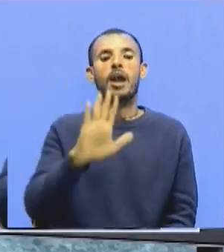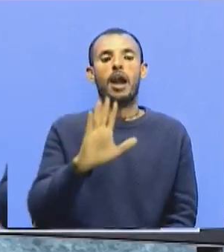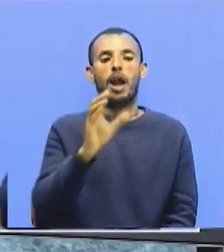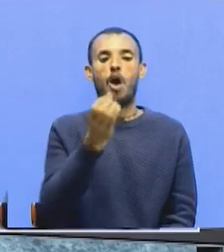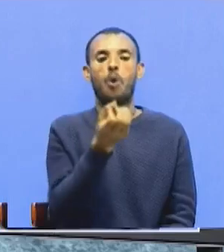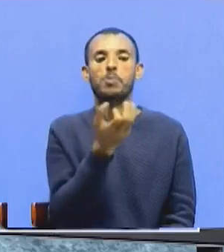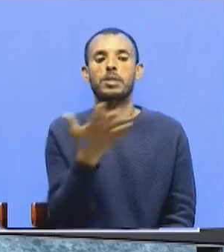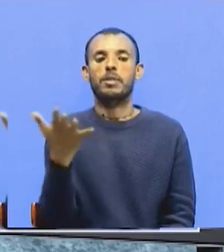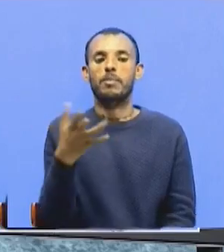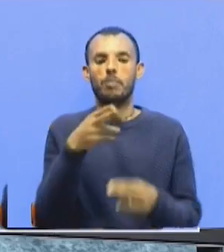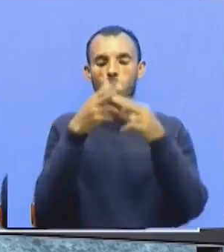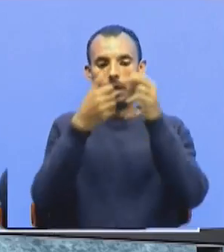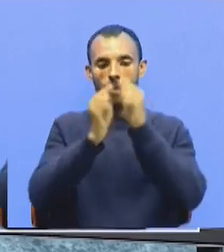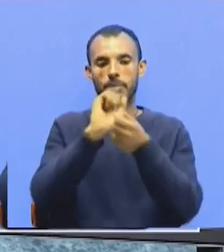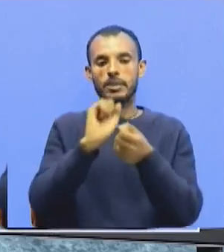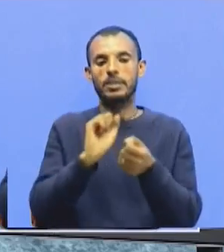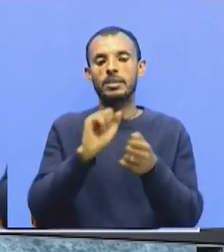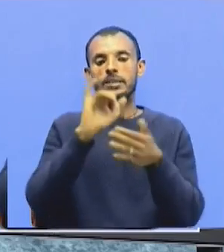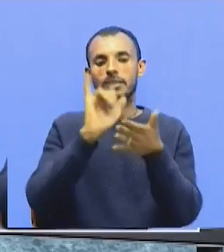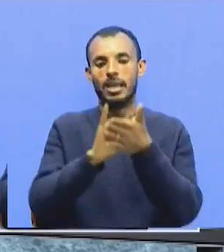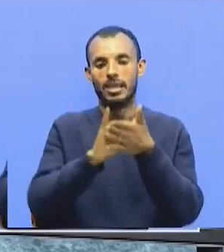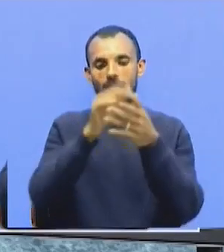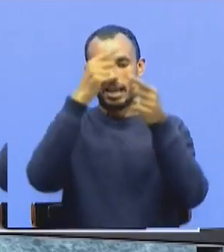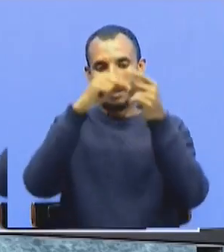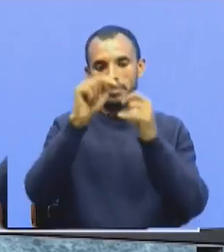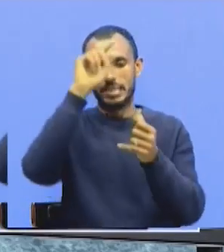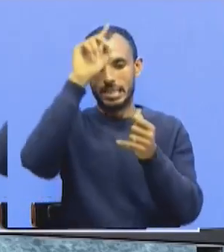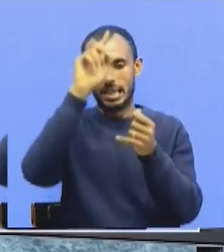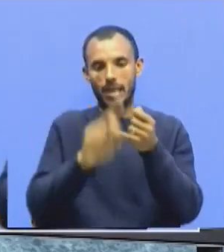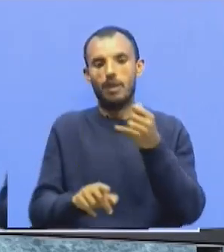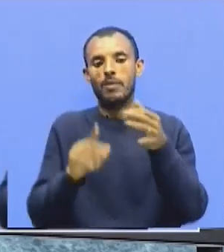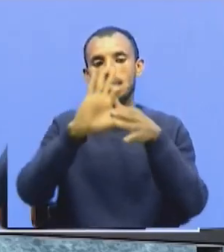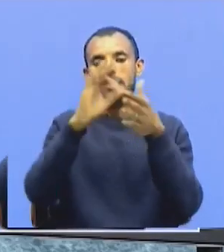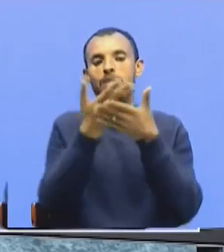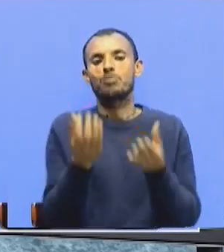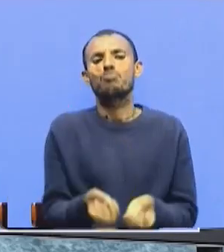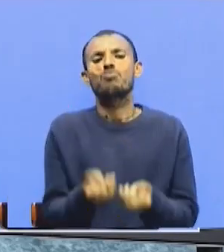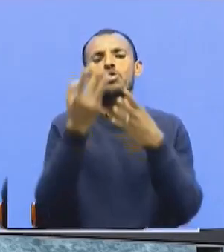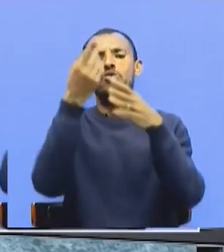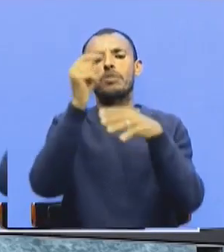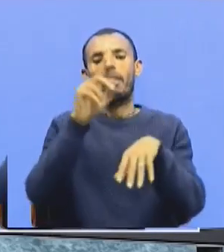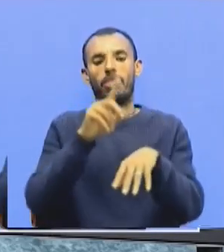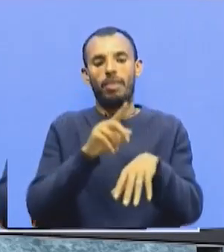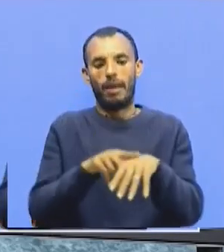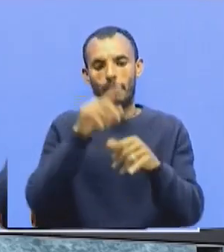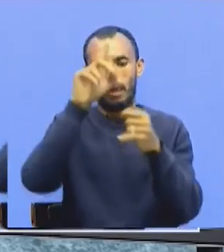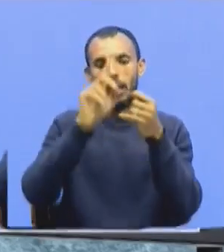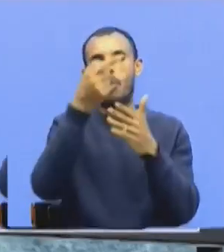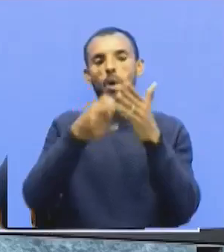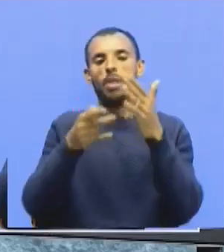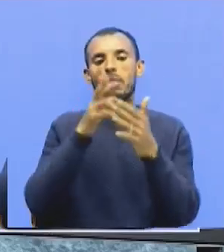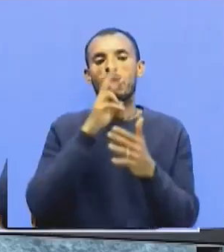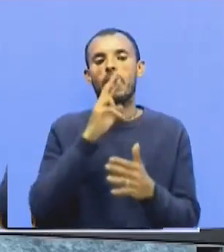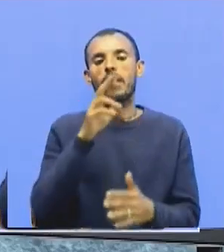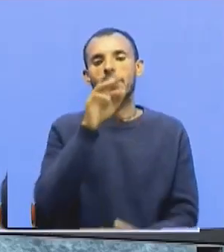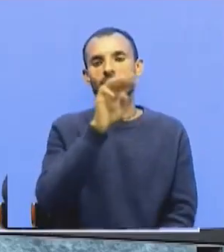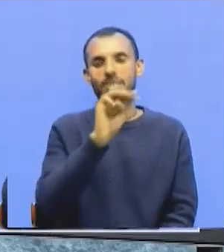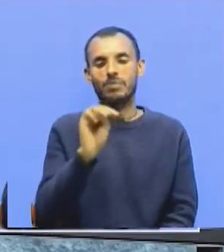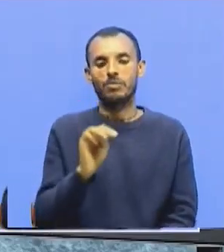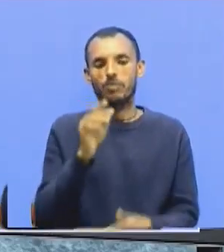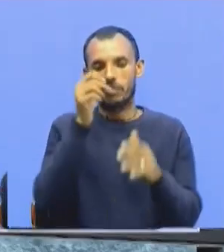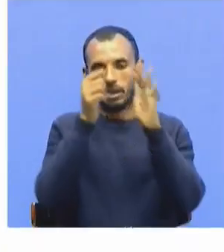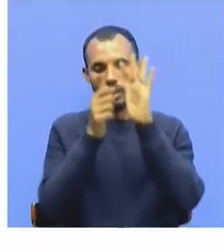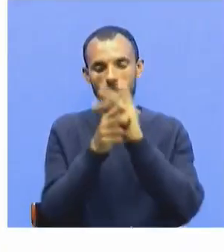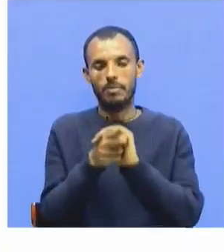pronoun. That comes at the end of the sentence. Mostly comes at the end of the sentence. For example,